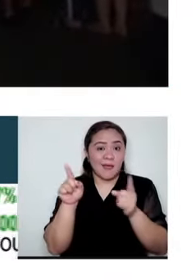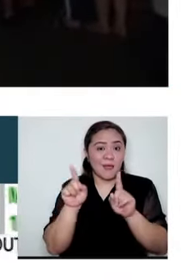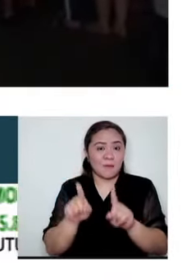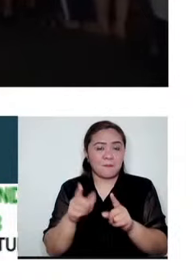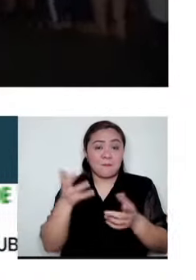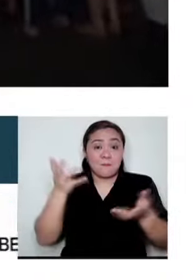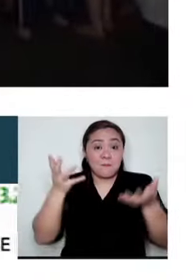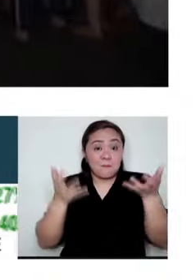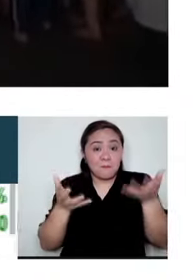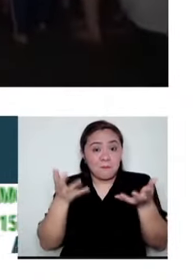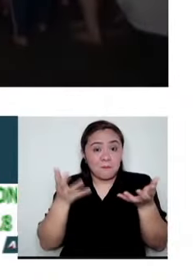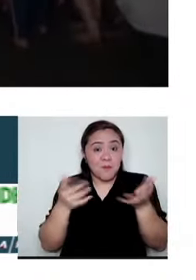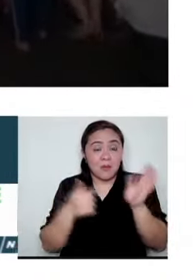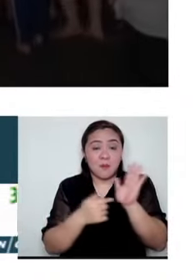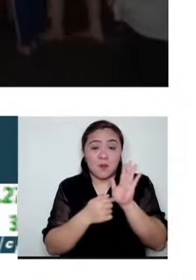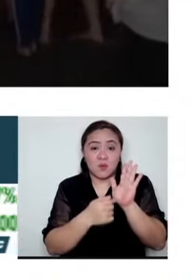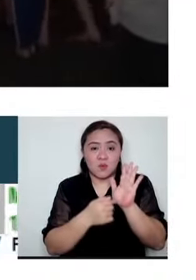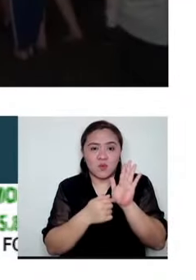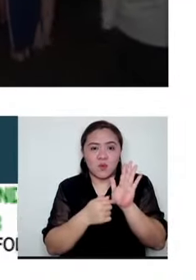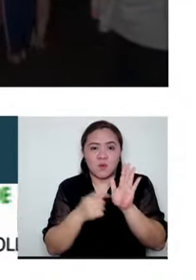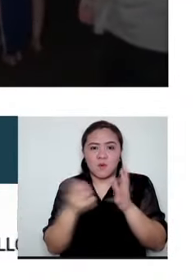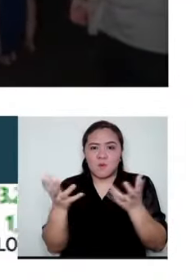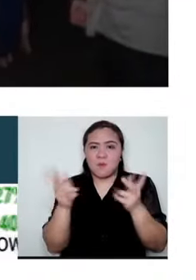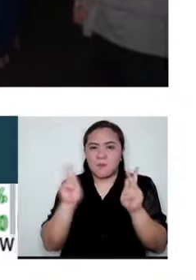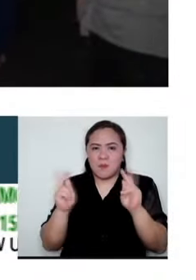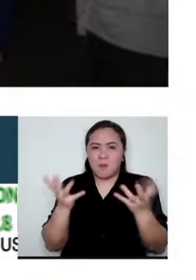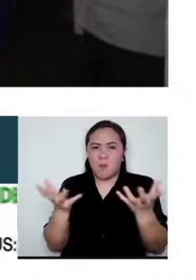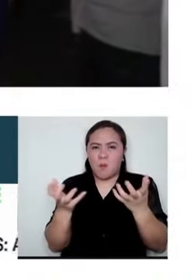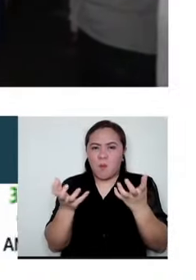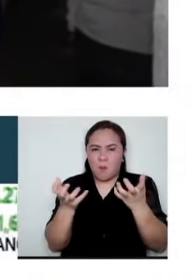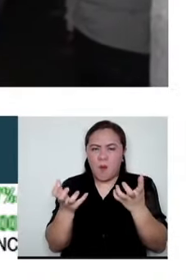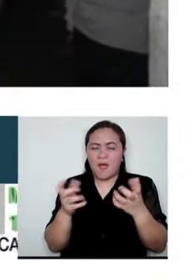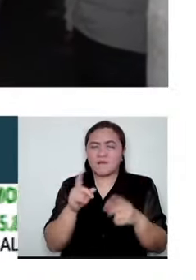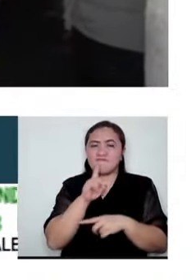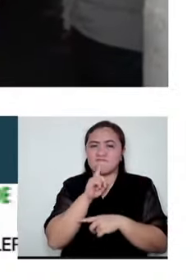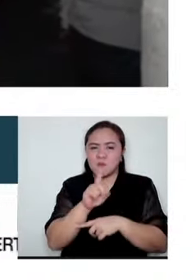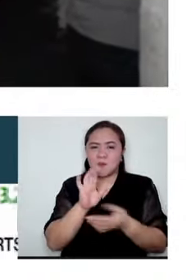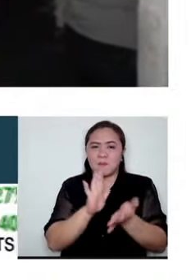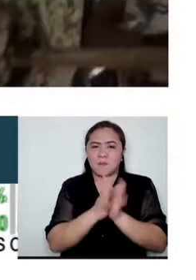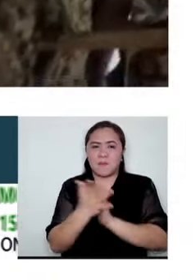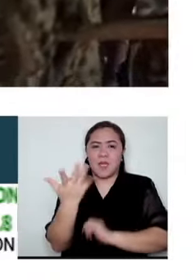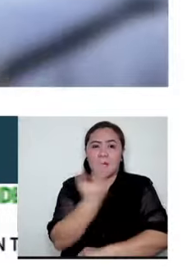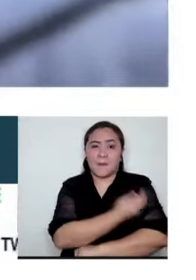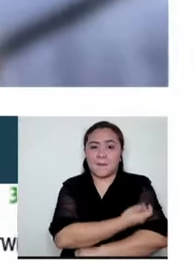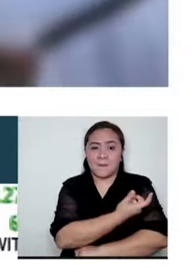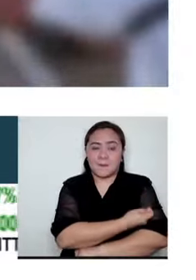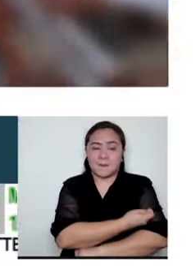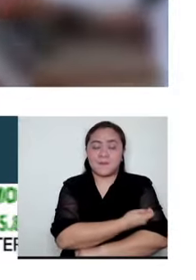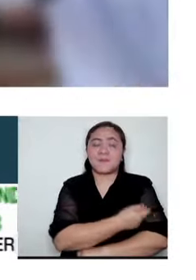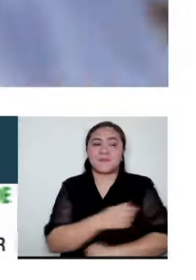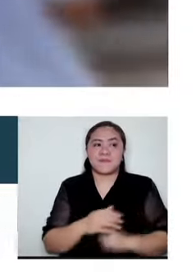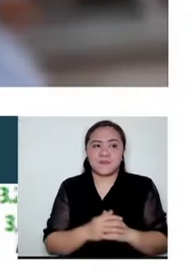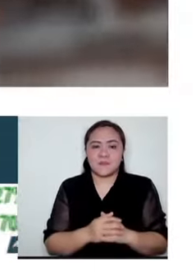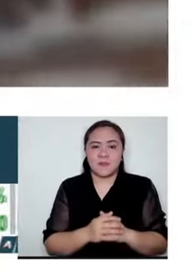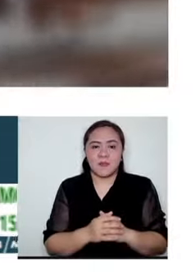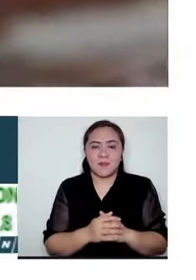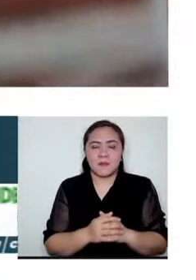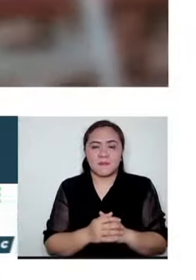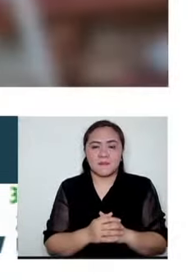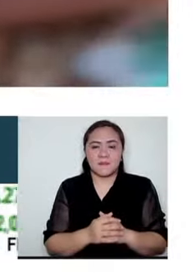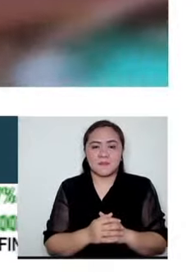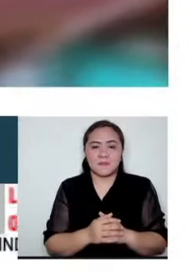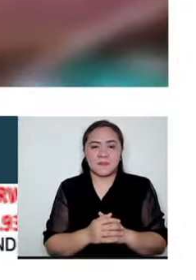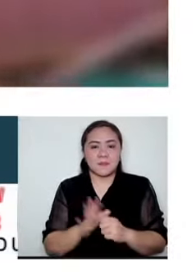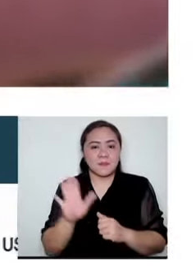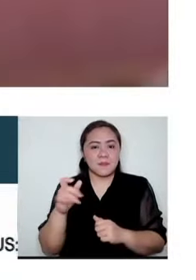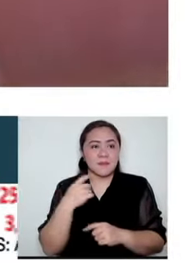It's perhaps symptomatic of the eagerness of our countrymen to have their vaccines soon. Mm. You